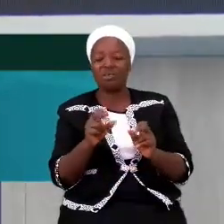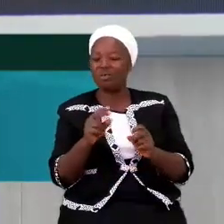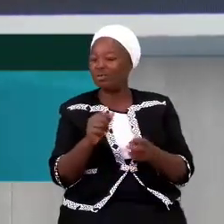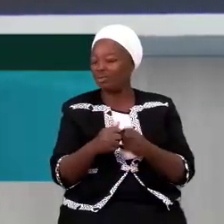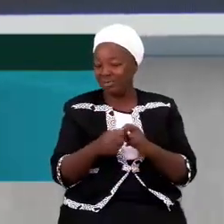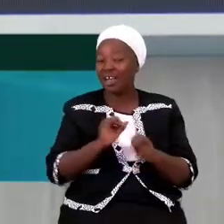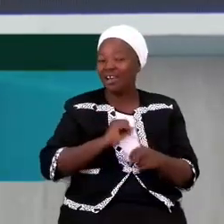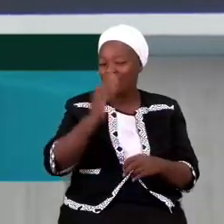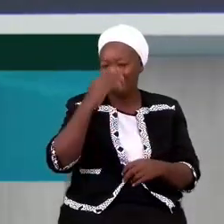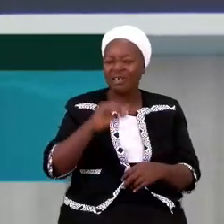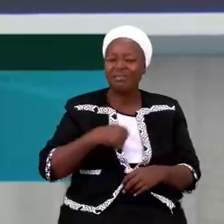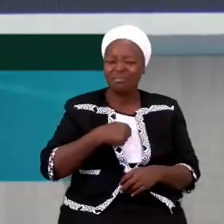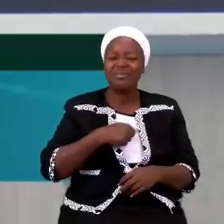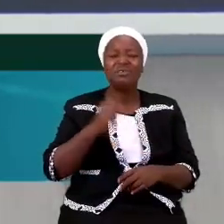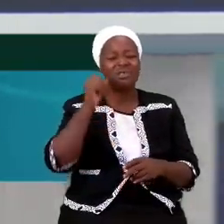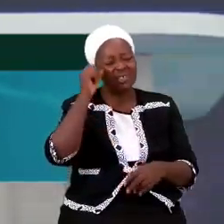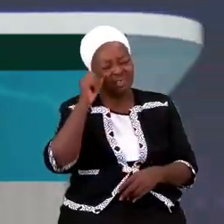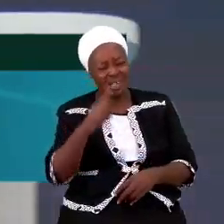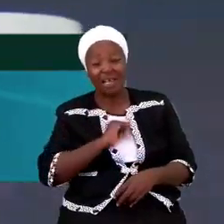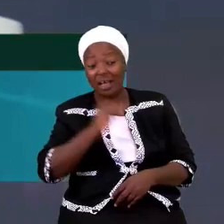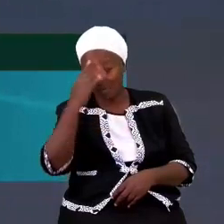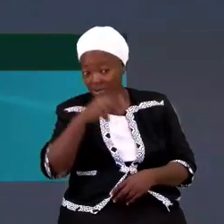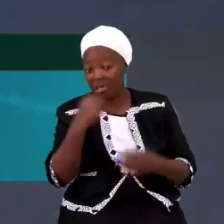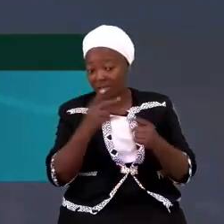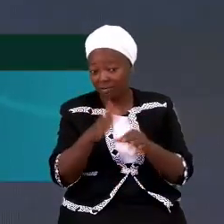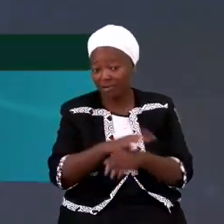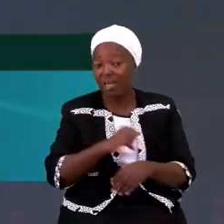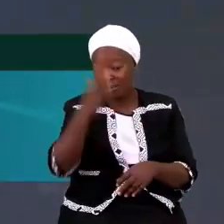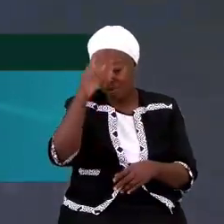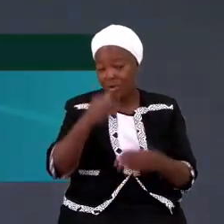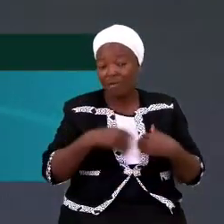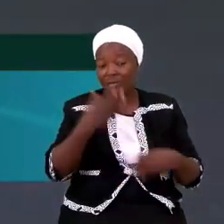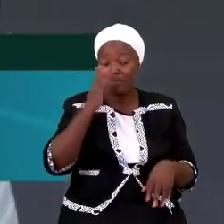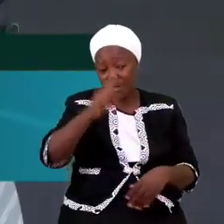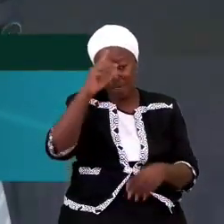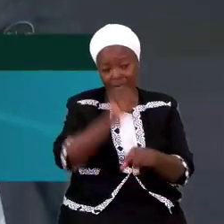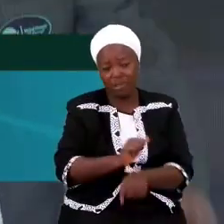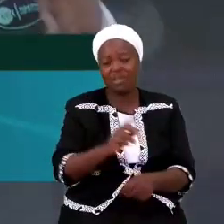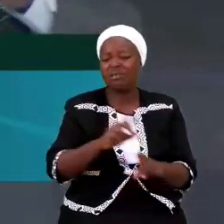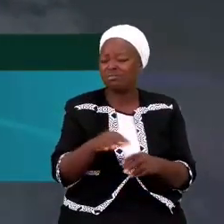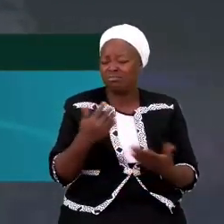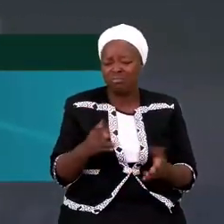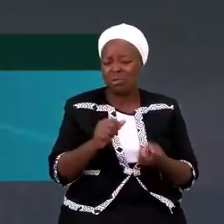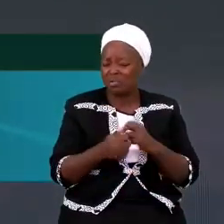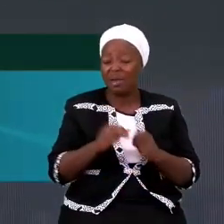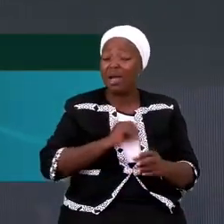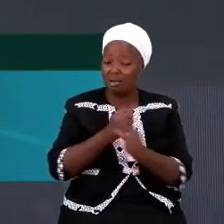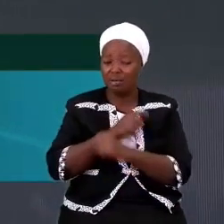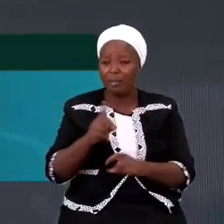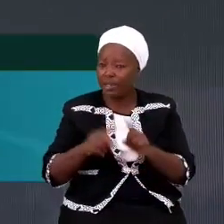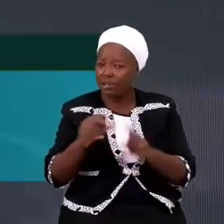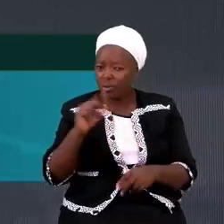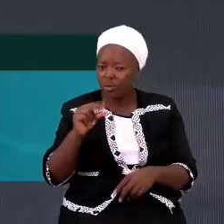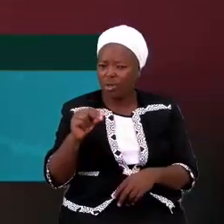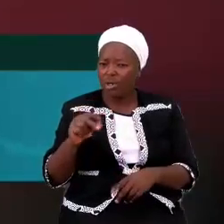No, he says, as many as I love, I rebuke and I chasten. And he says, be